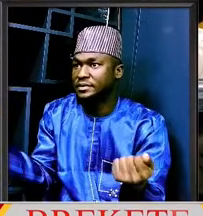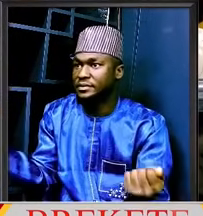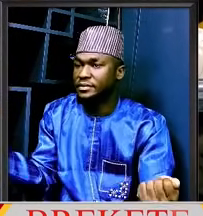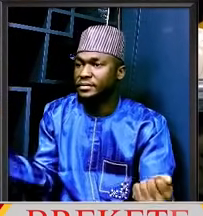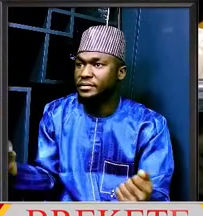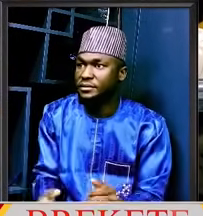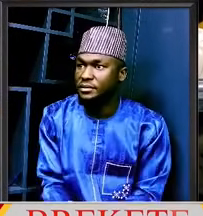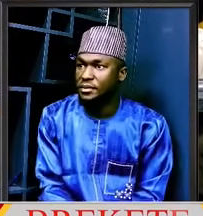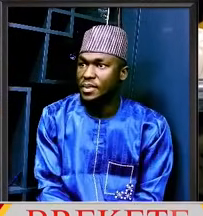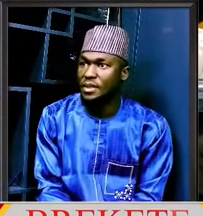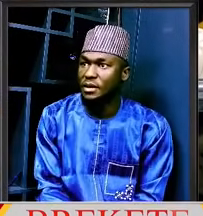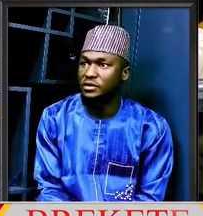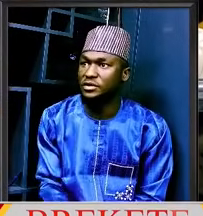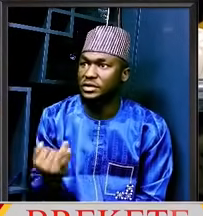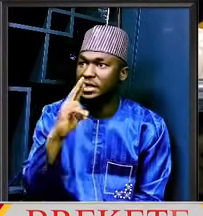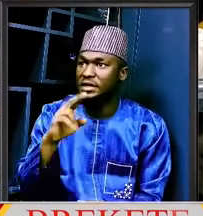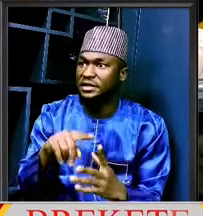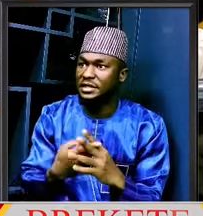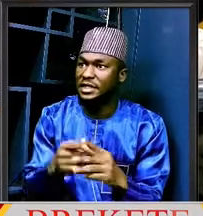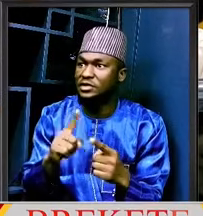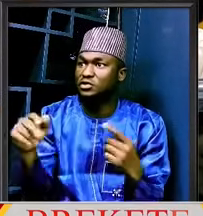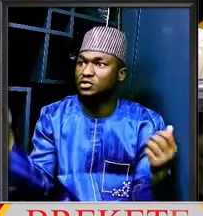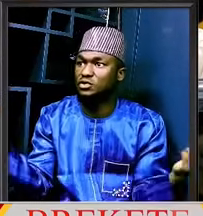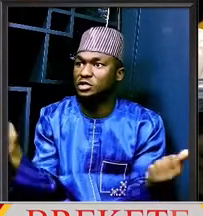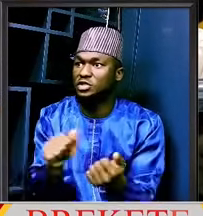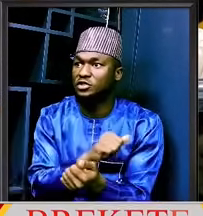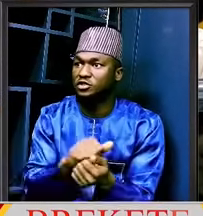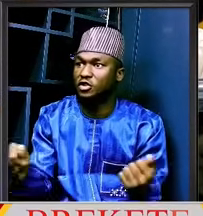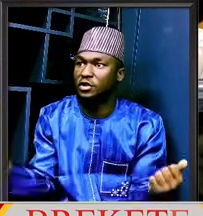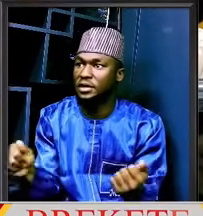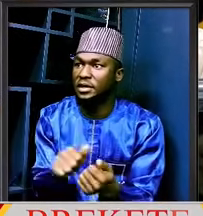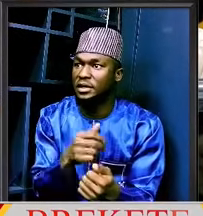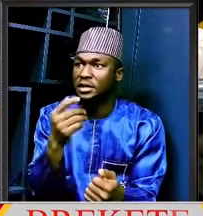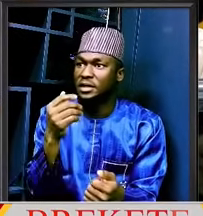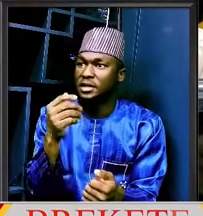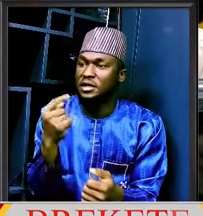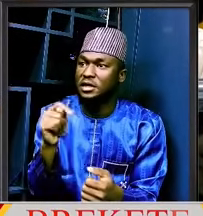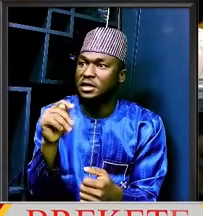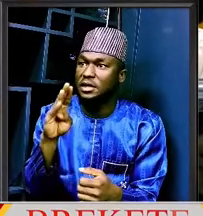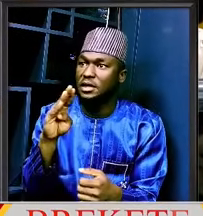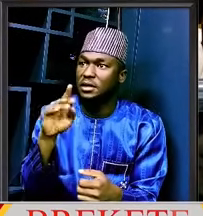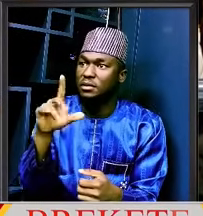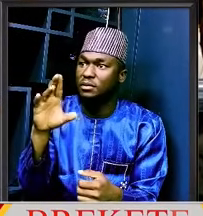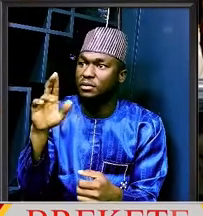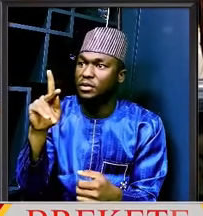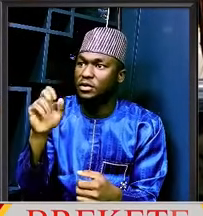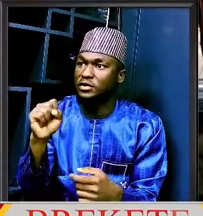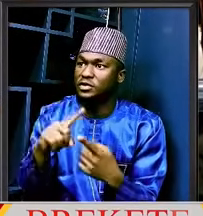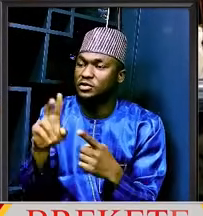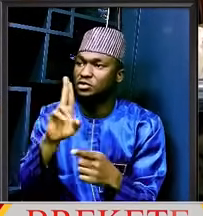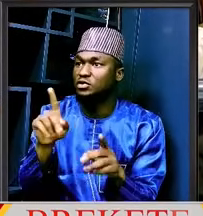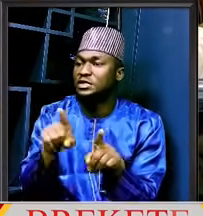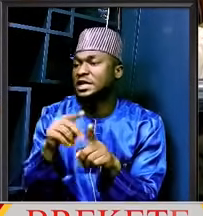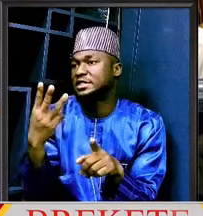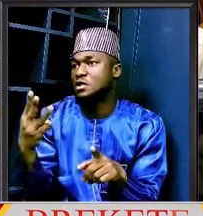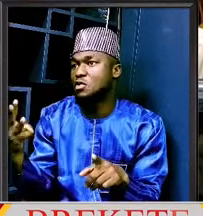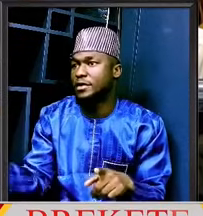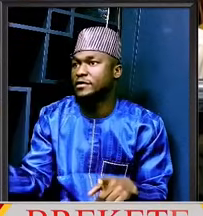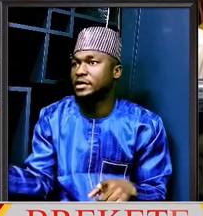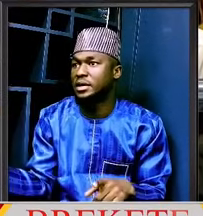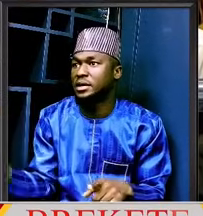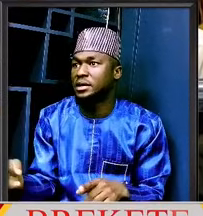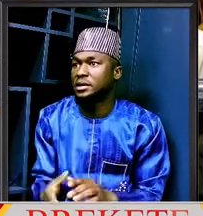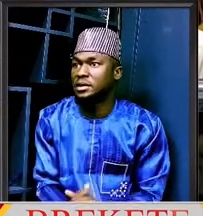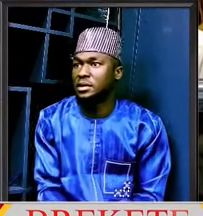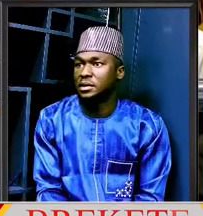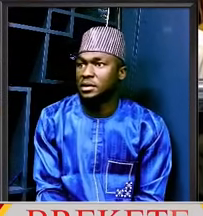to build fence. They were destroying it into smaller pieces to use as weapons. So I now quickly, because I read